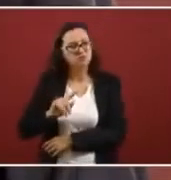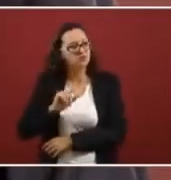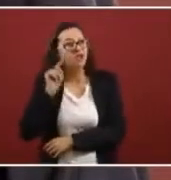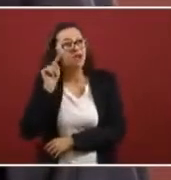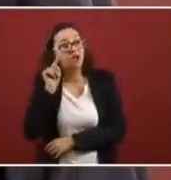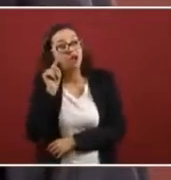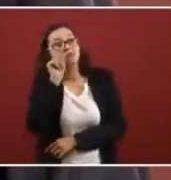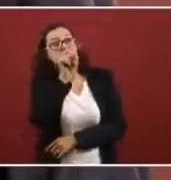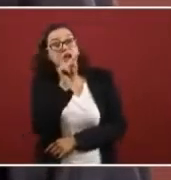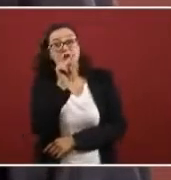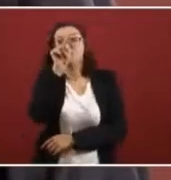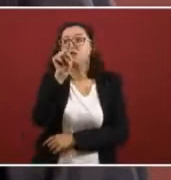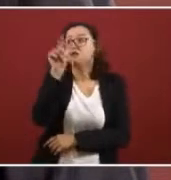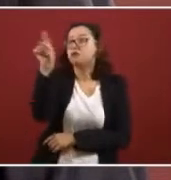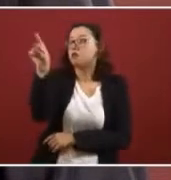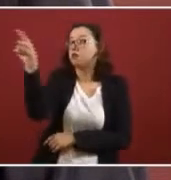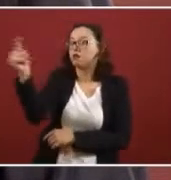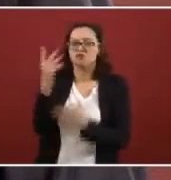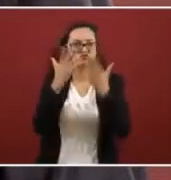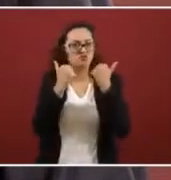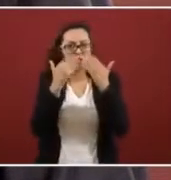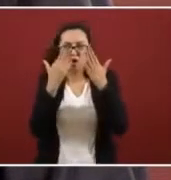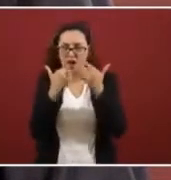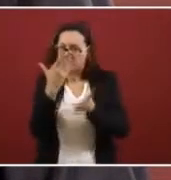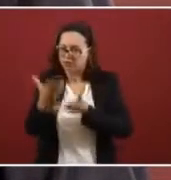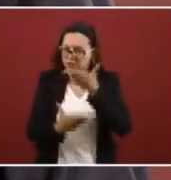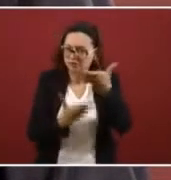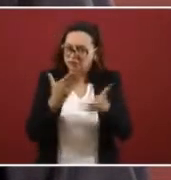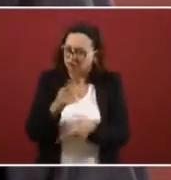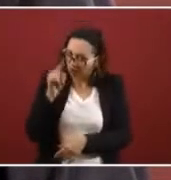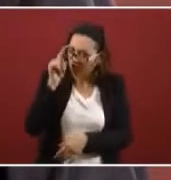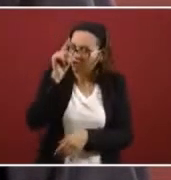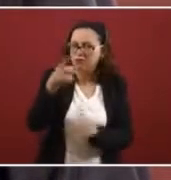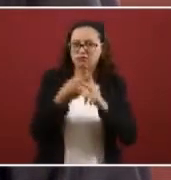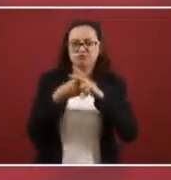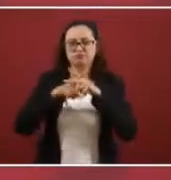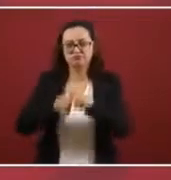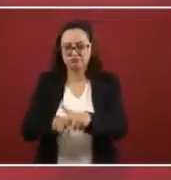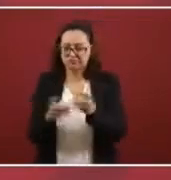I was, as I'm going to say it now,